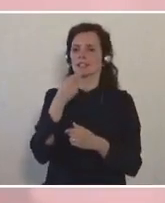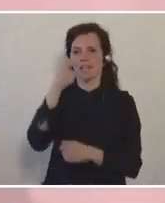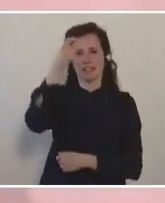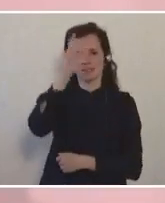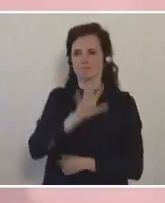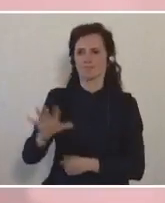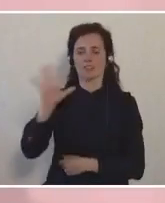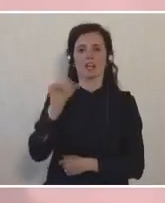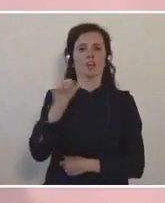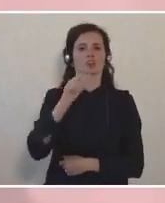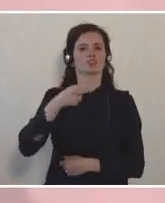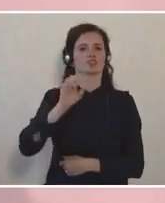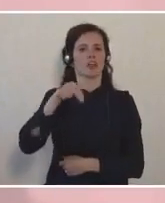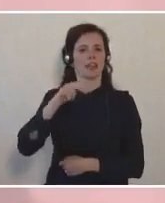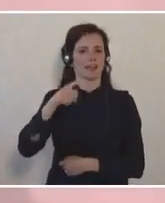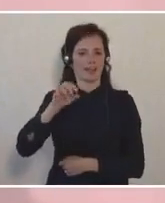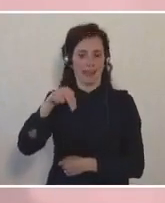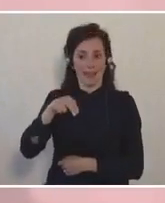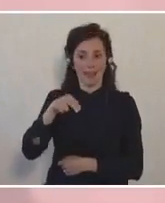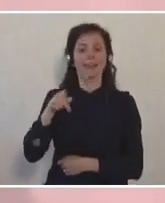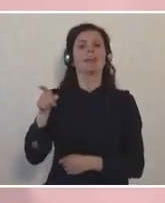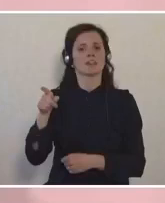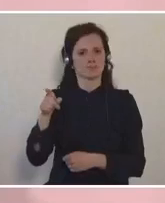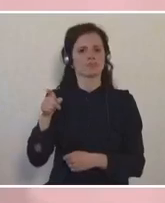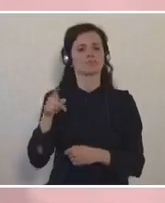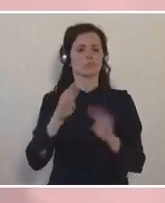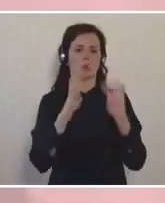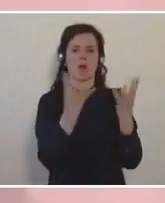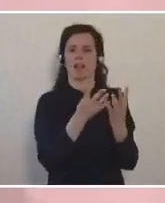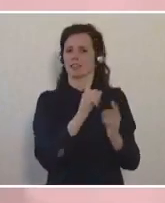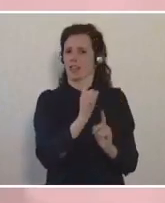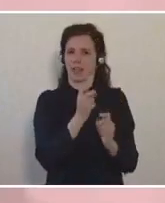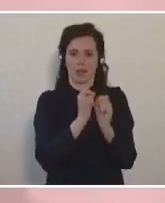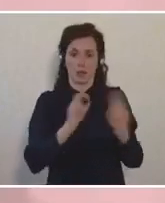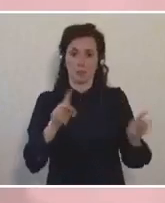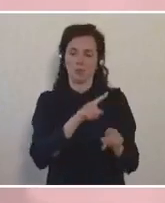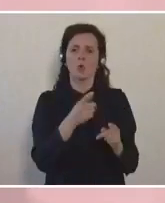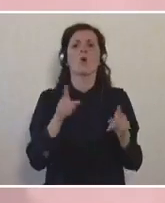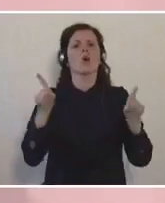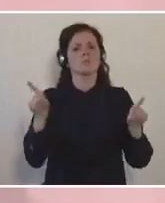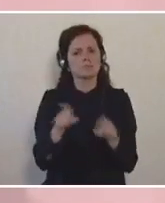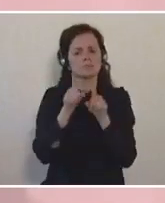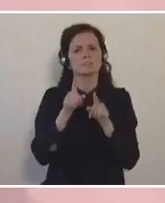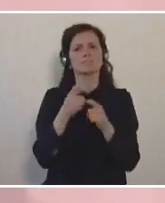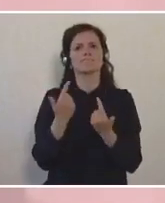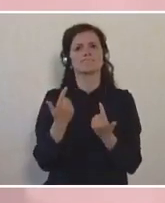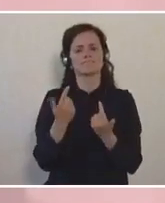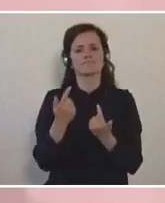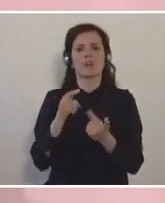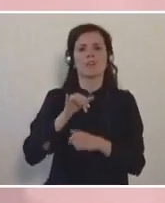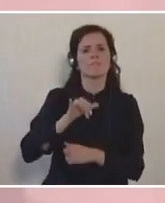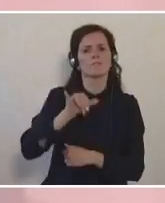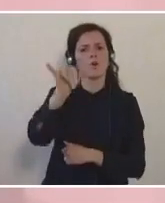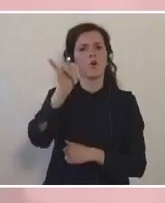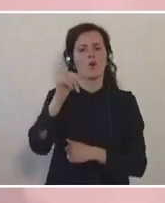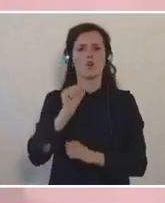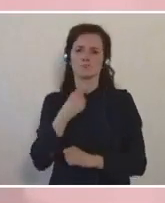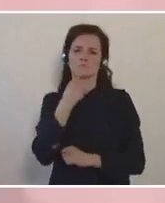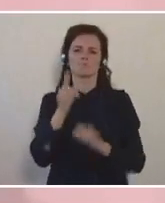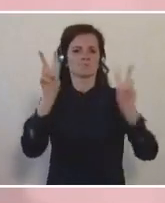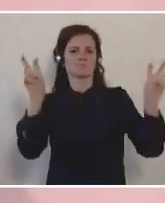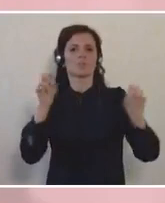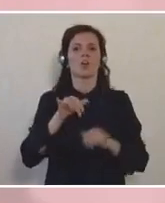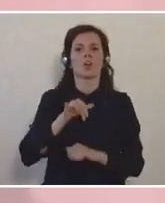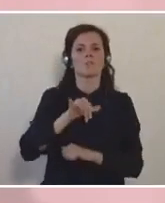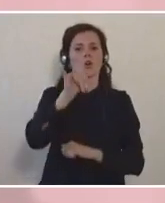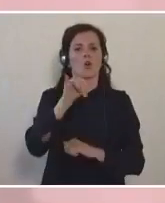flights. And we have expanded that, in fact, to other cities in Italy. So